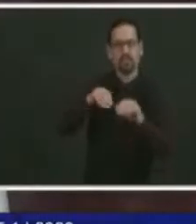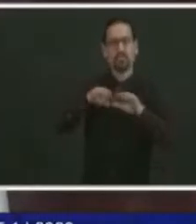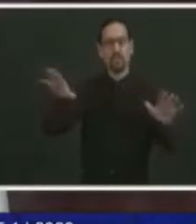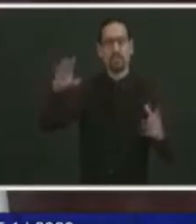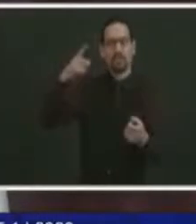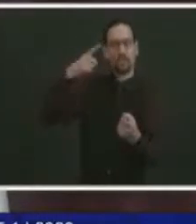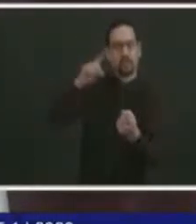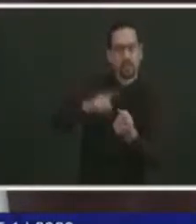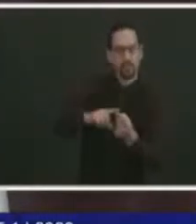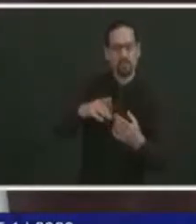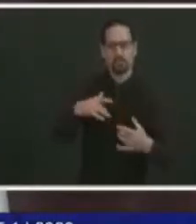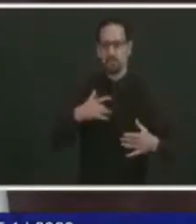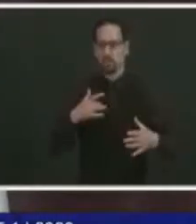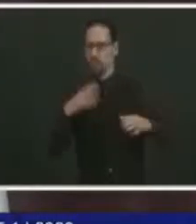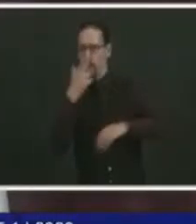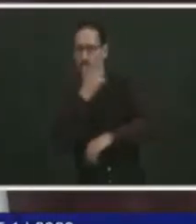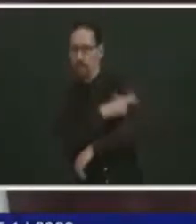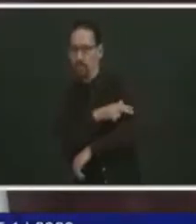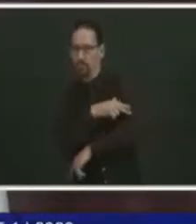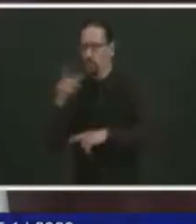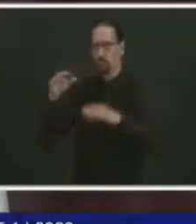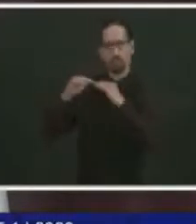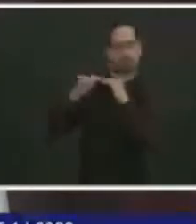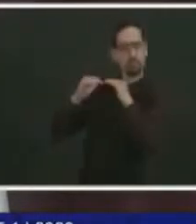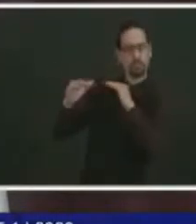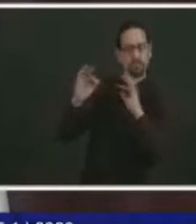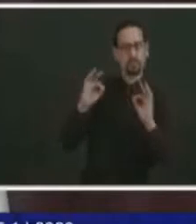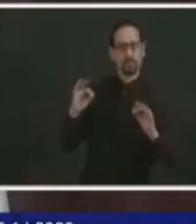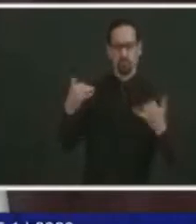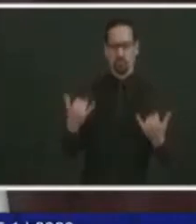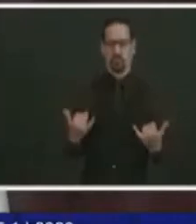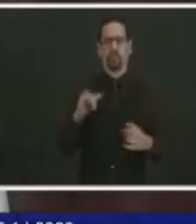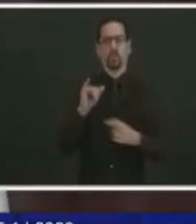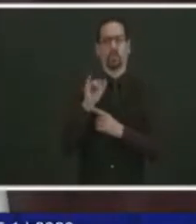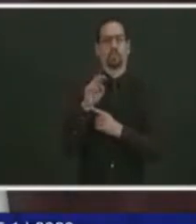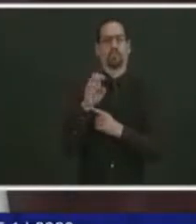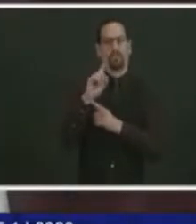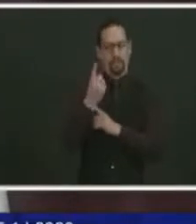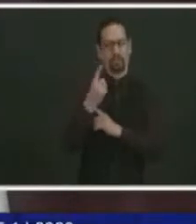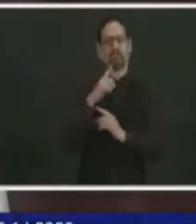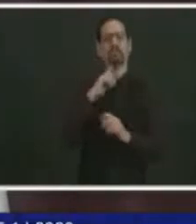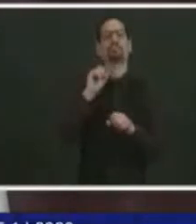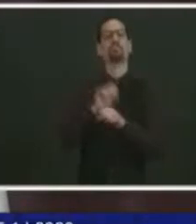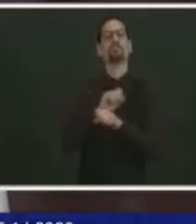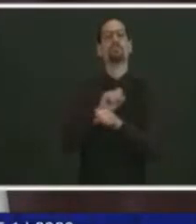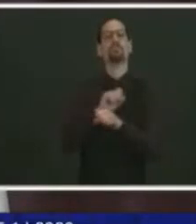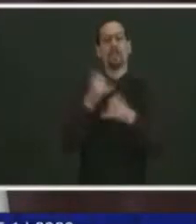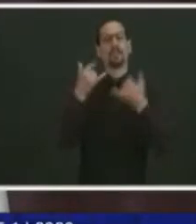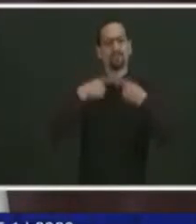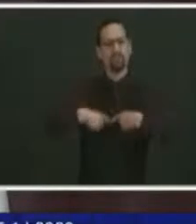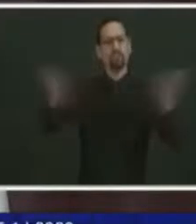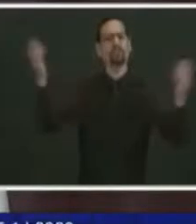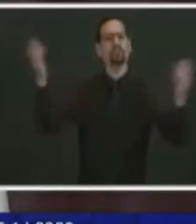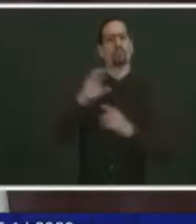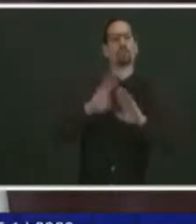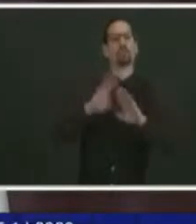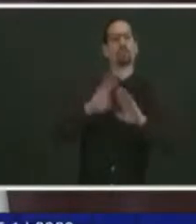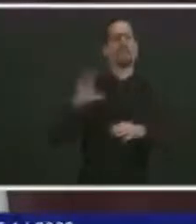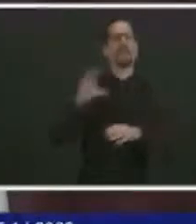people are following the rules. Today, June 1st, we're reopening child care centers. I want to thank